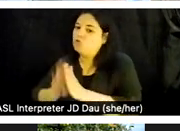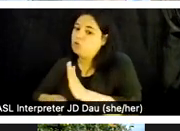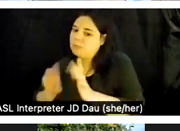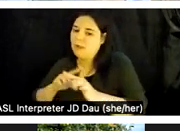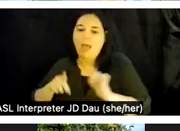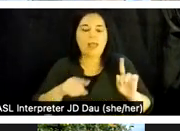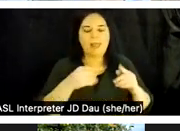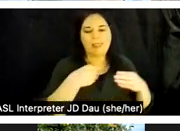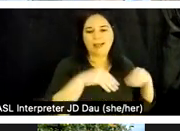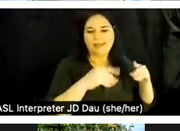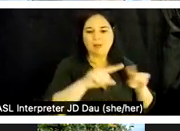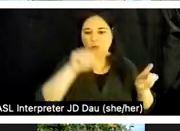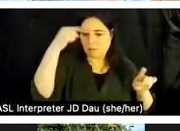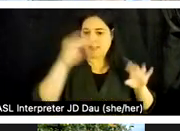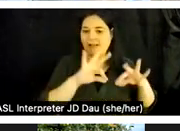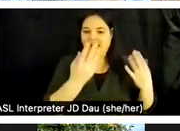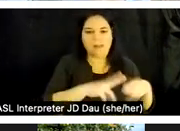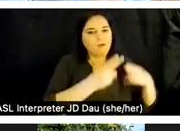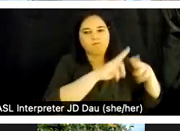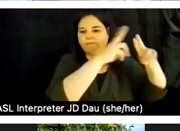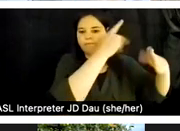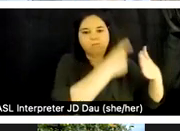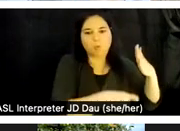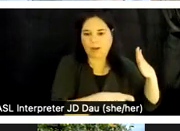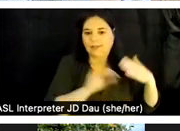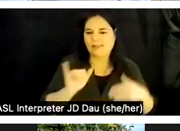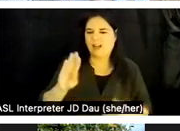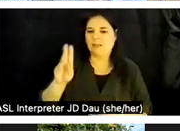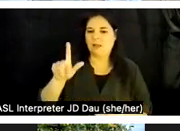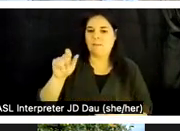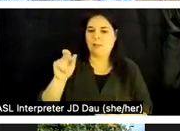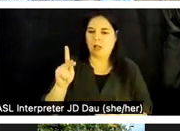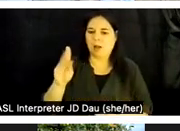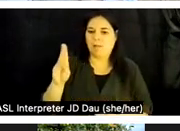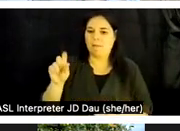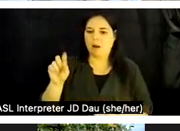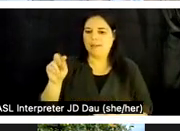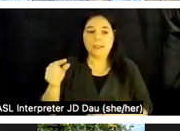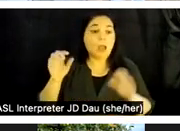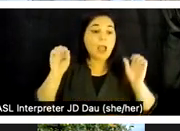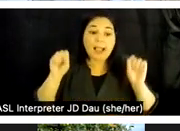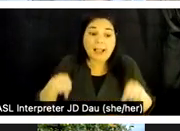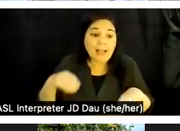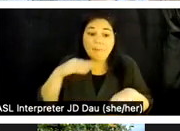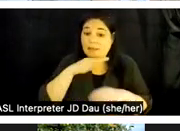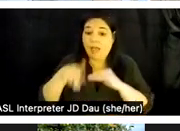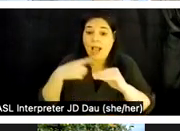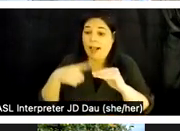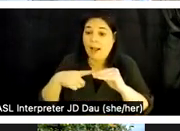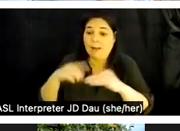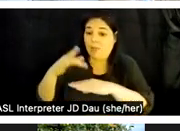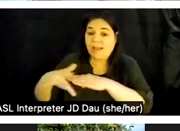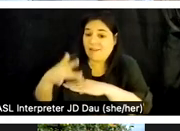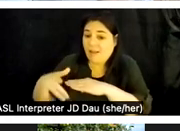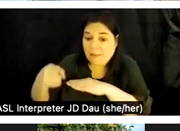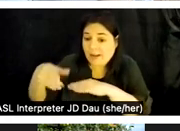an inflated price. It could also be lying and telling a voucher holder that there aren't any apartments